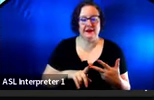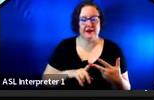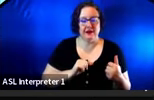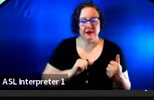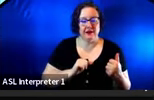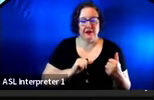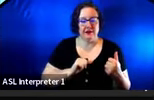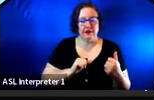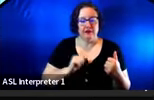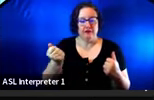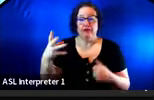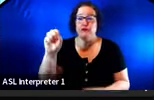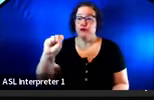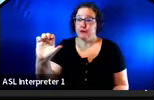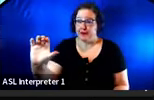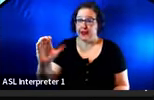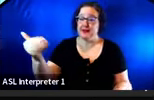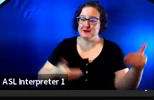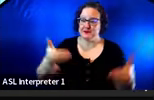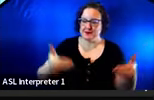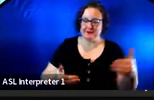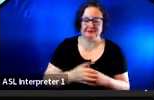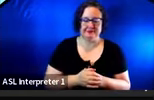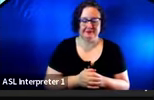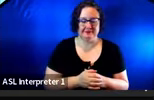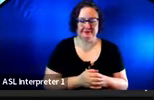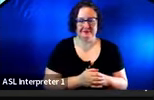A few from Sacramento. Welcome, you guys.